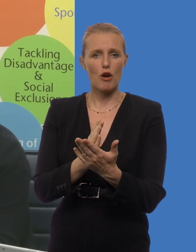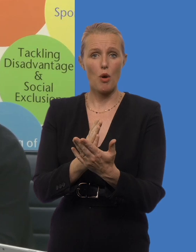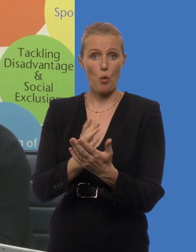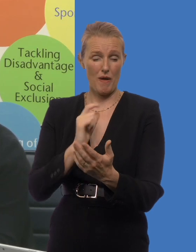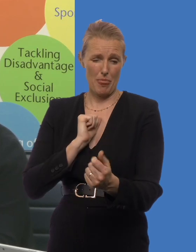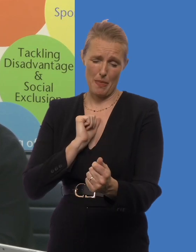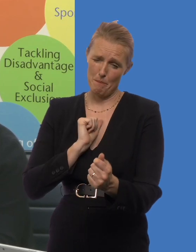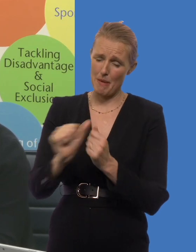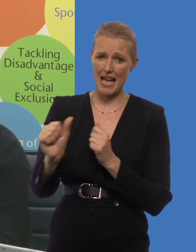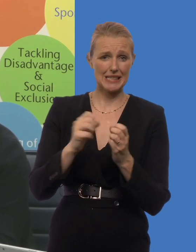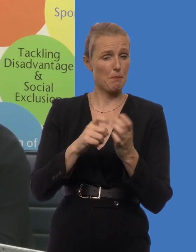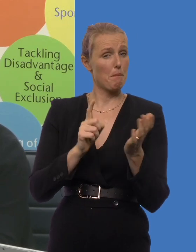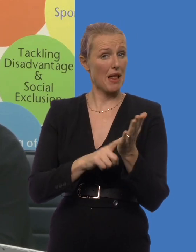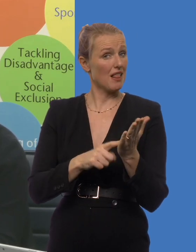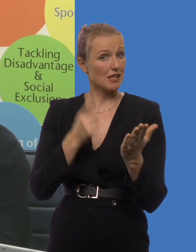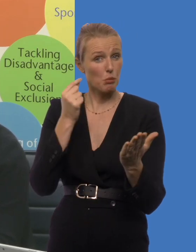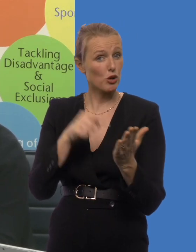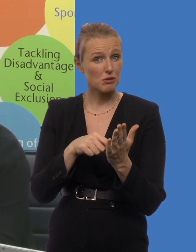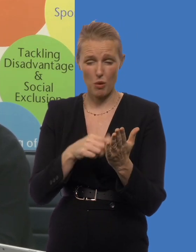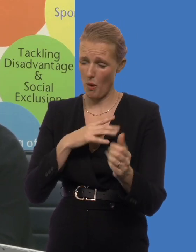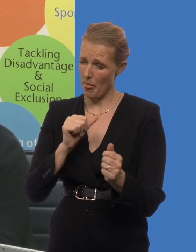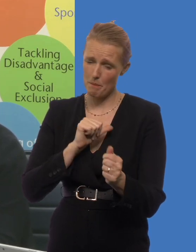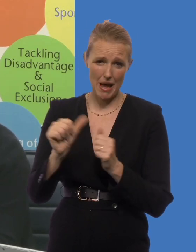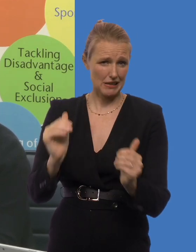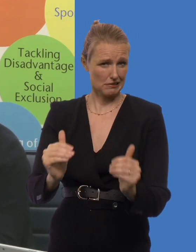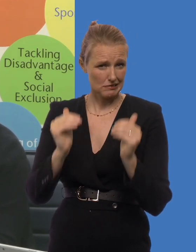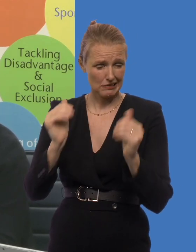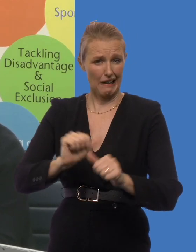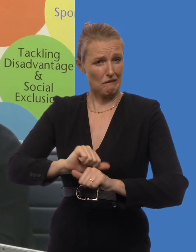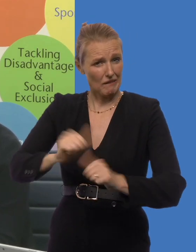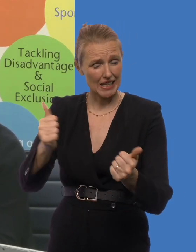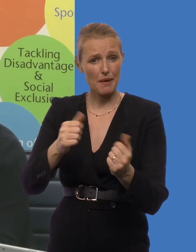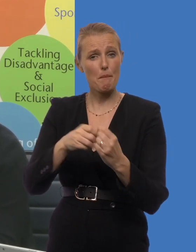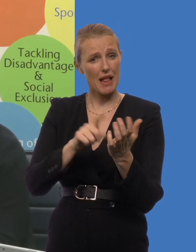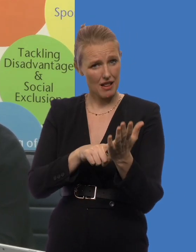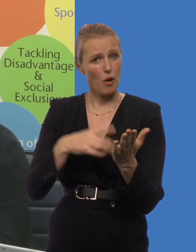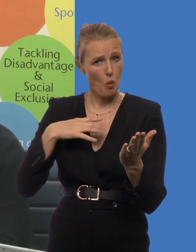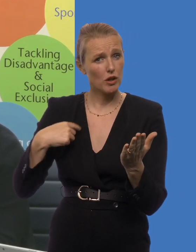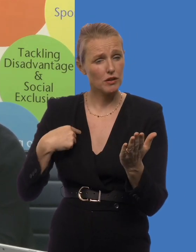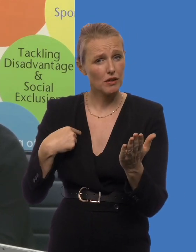best bill we can in relation to this and the most effective bill we